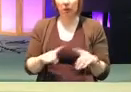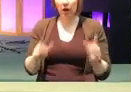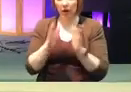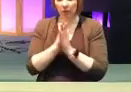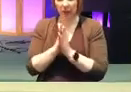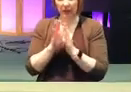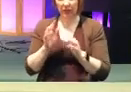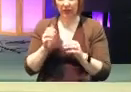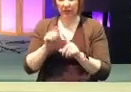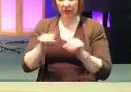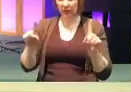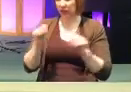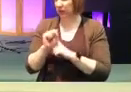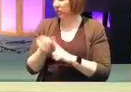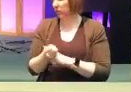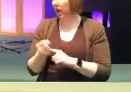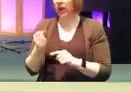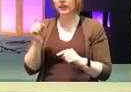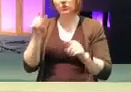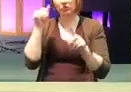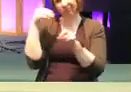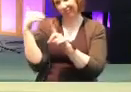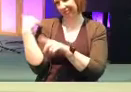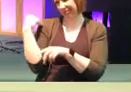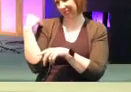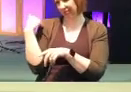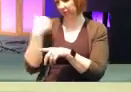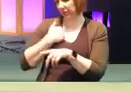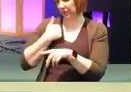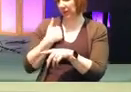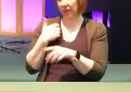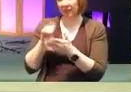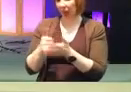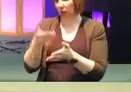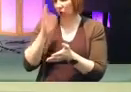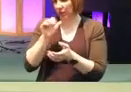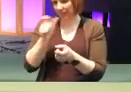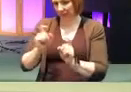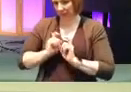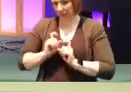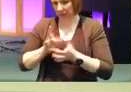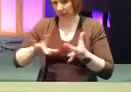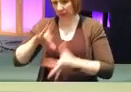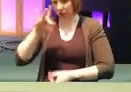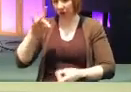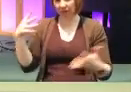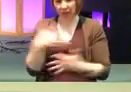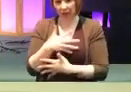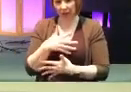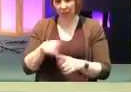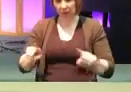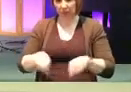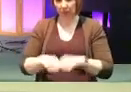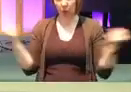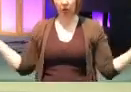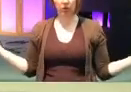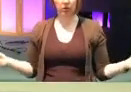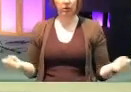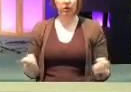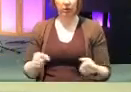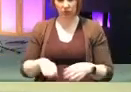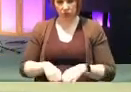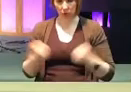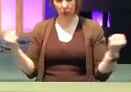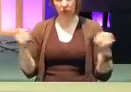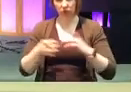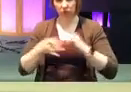in different situations myself, and I have to kind of remind myself that God has not given me a spirit of fear. But he has broken it. He's